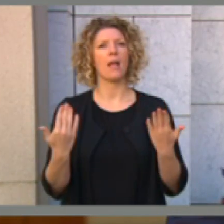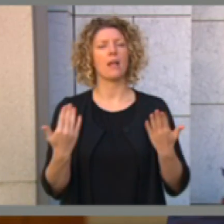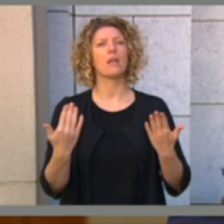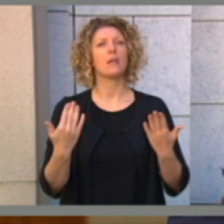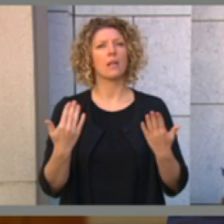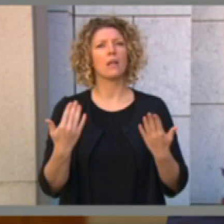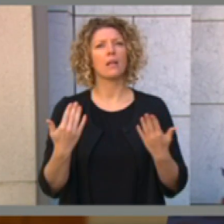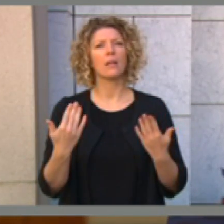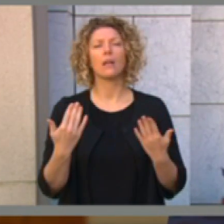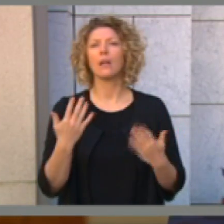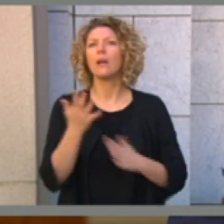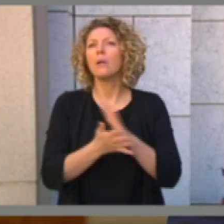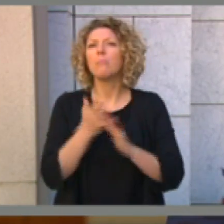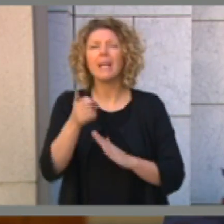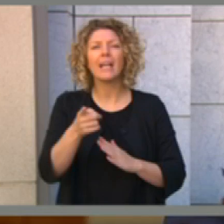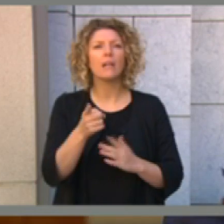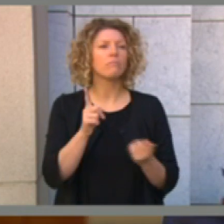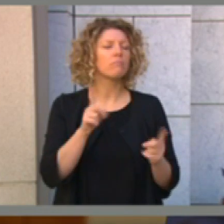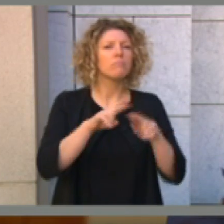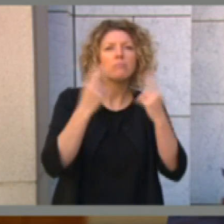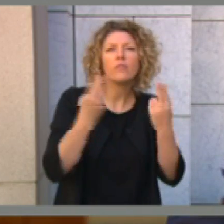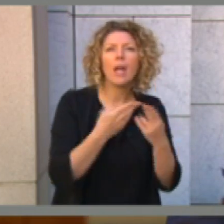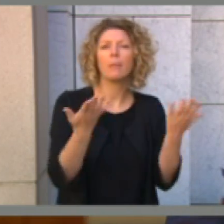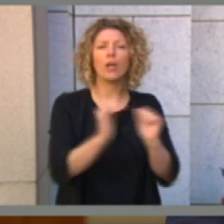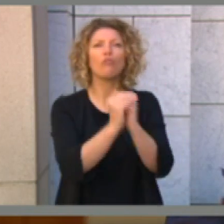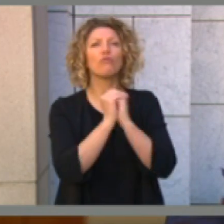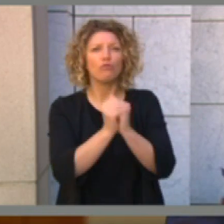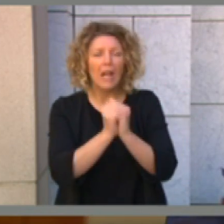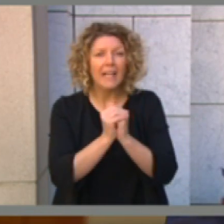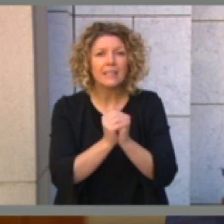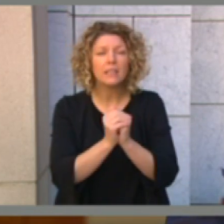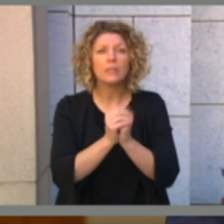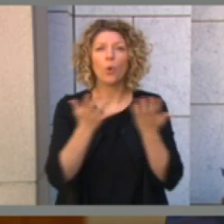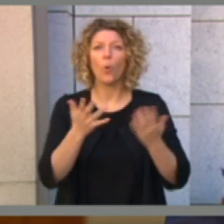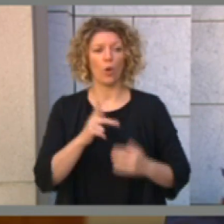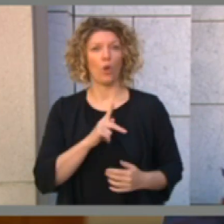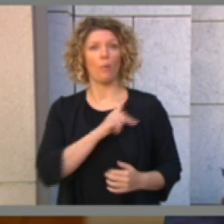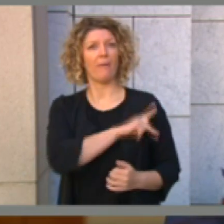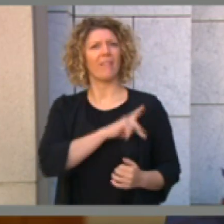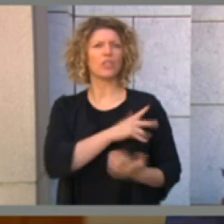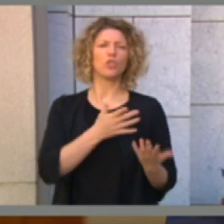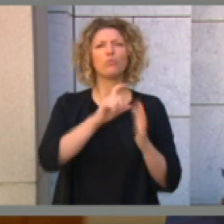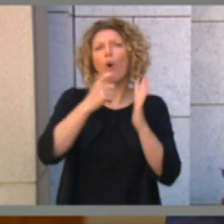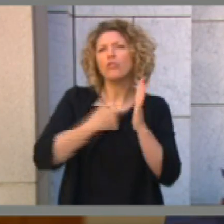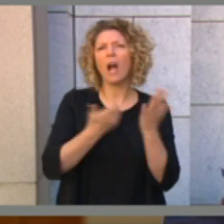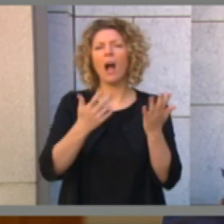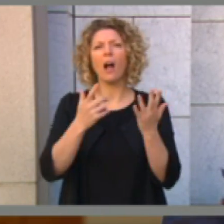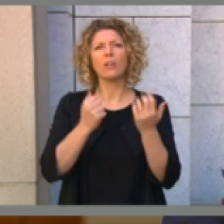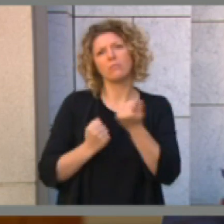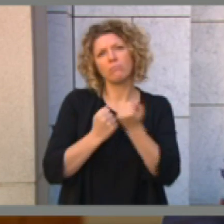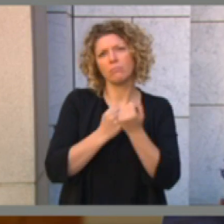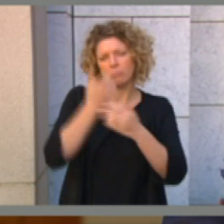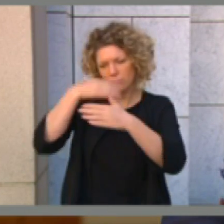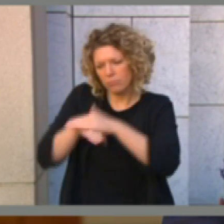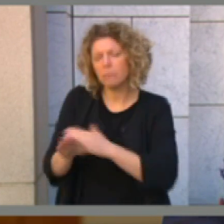These may be immediate social supports, family members, close friends, or professional service or advocacy workers. Visits